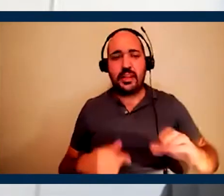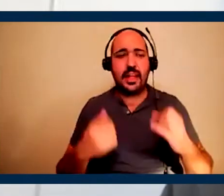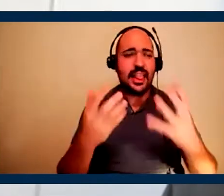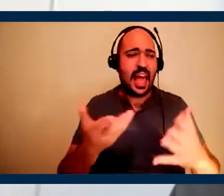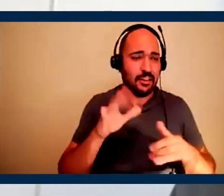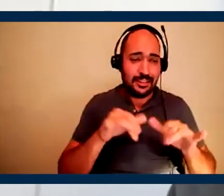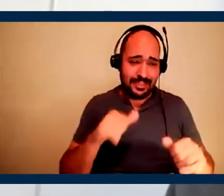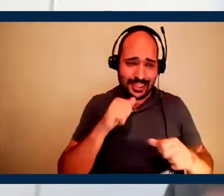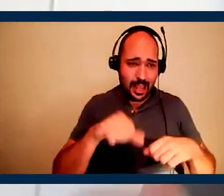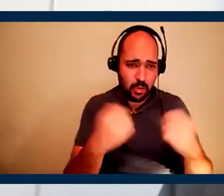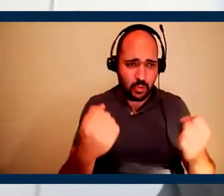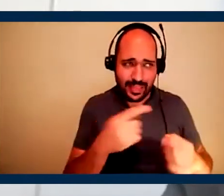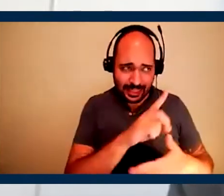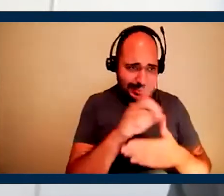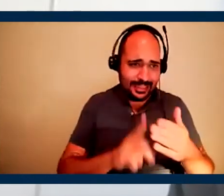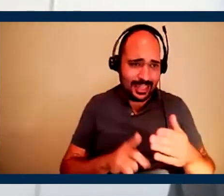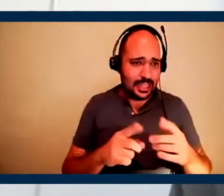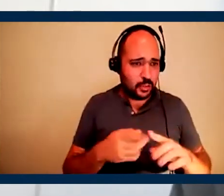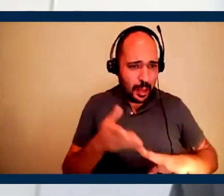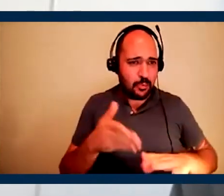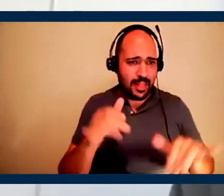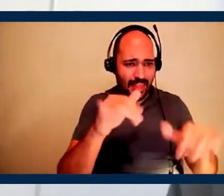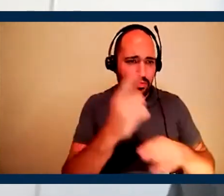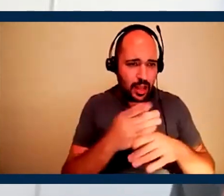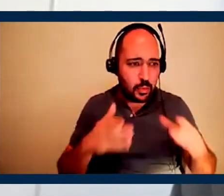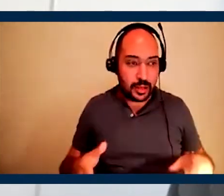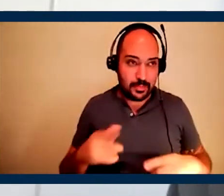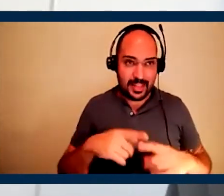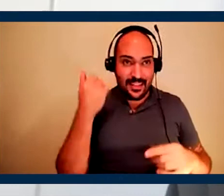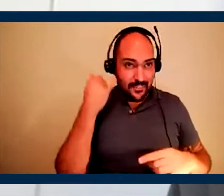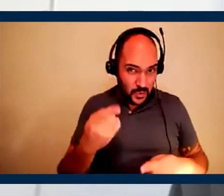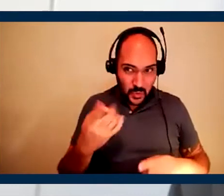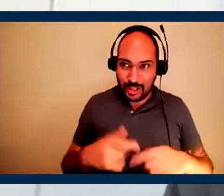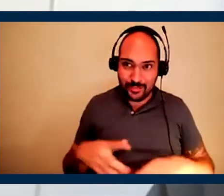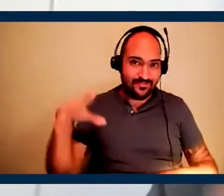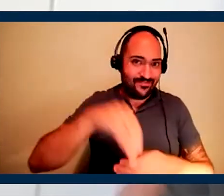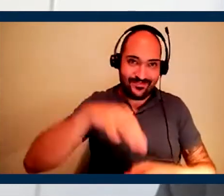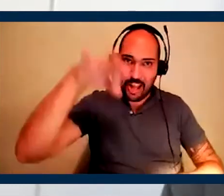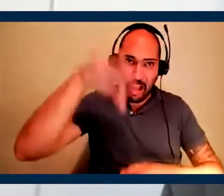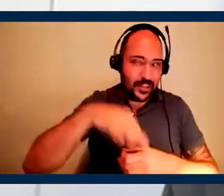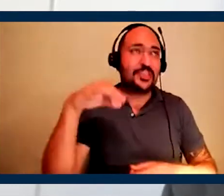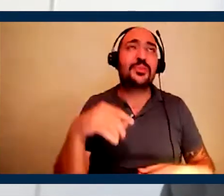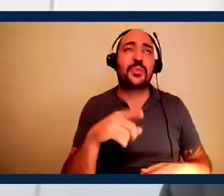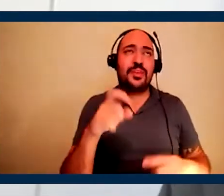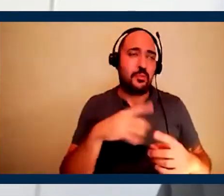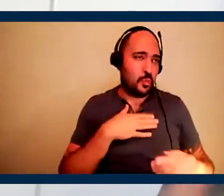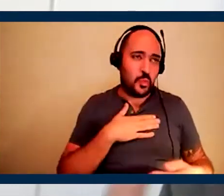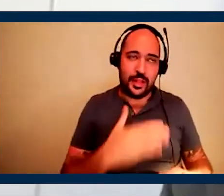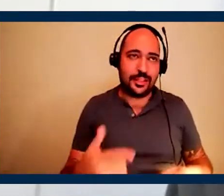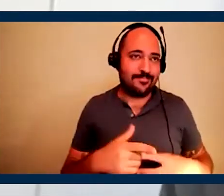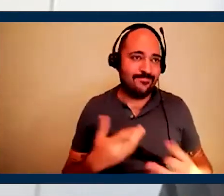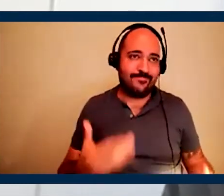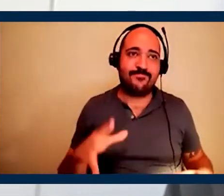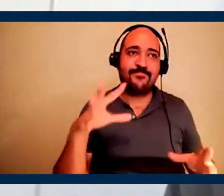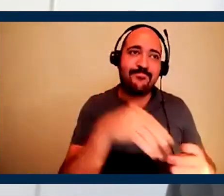designed the way that they're operating. But if you want to hold office, then you have to be able to engage them. You have to be able to push them out of their comfort zones. You have to be able to dismantle